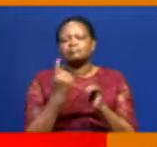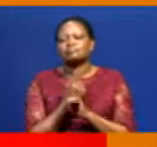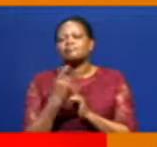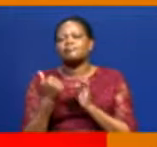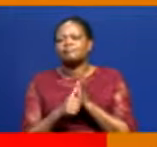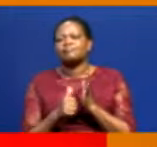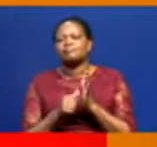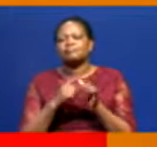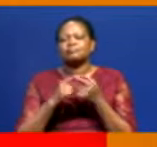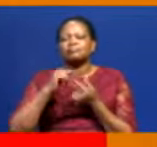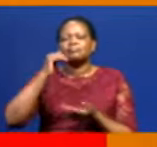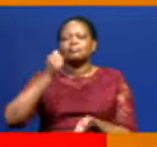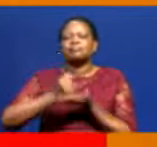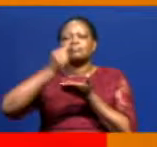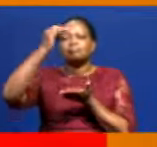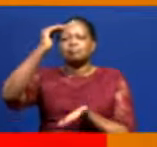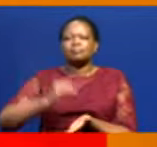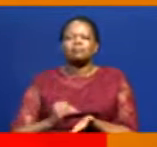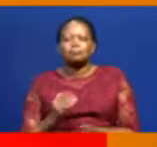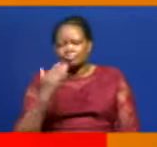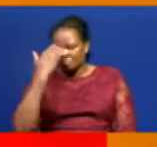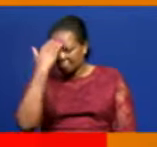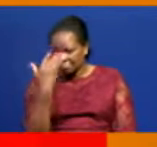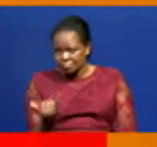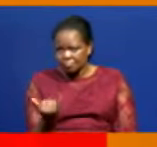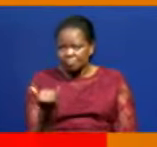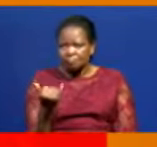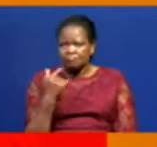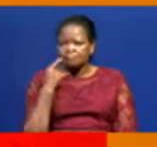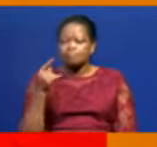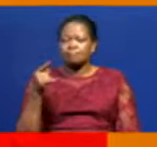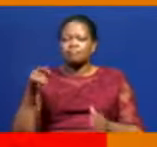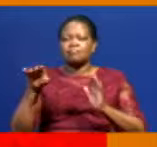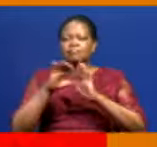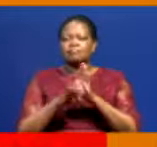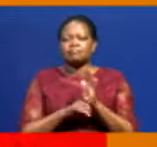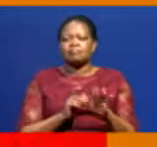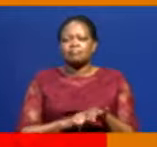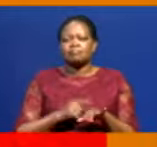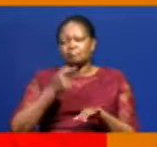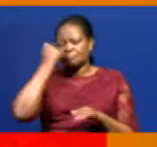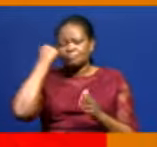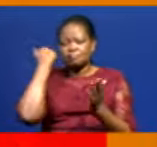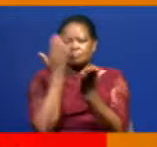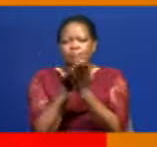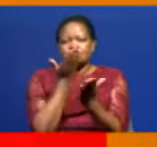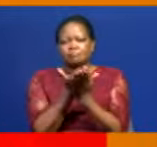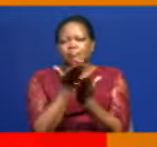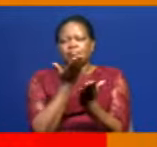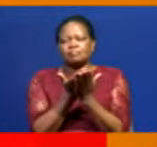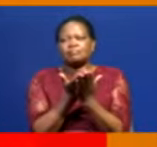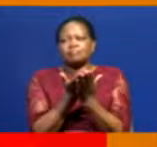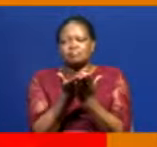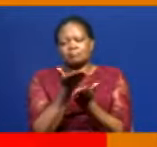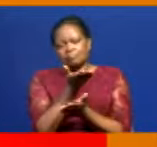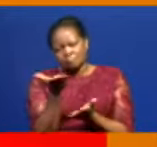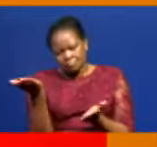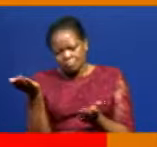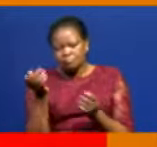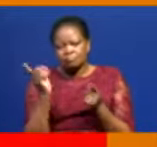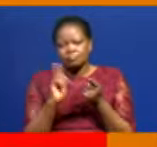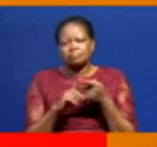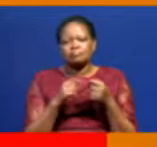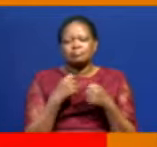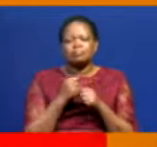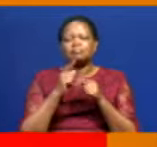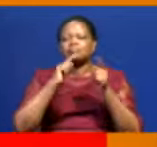down. Why are we having, why are we calling a constitutional moment? It's because there's a proposal probably in place to make